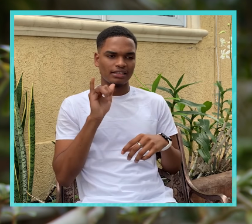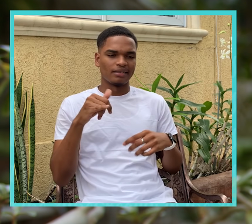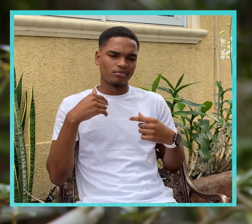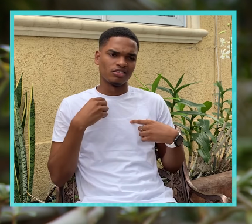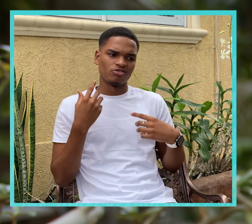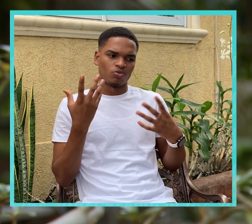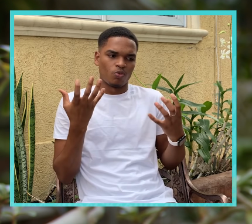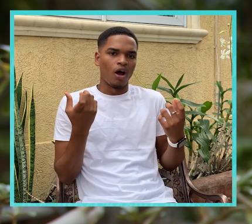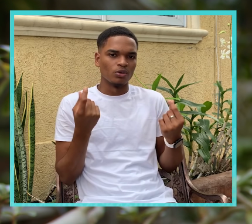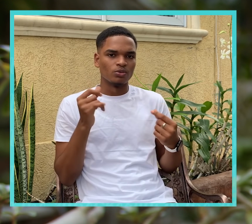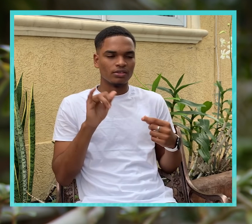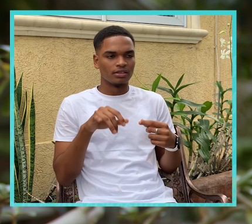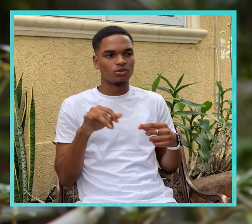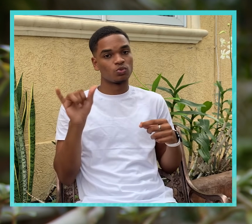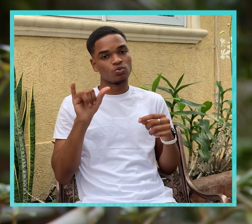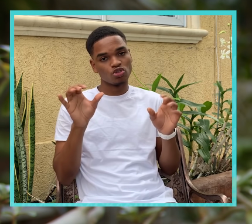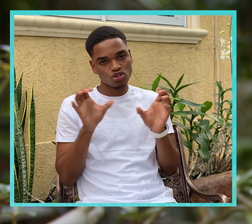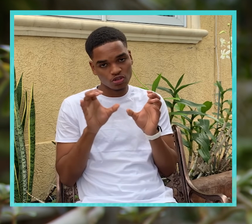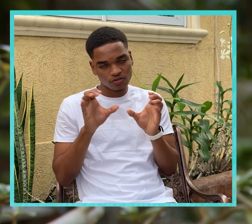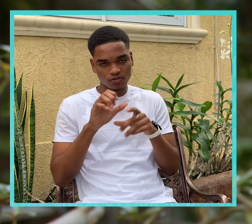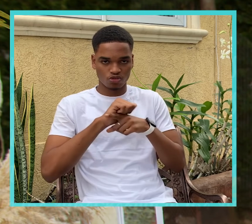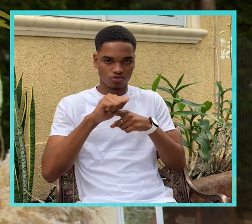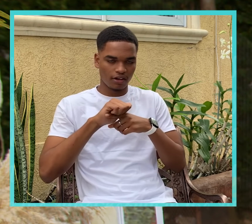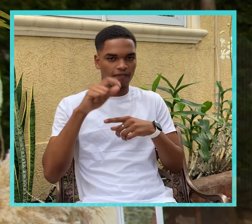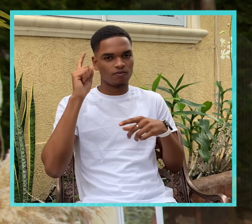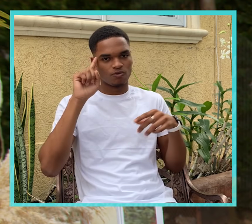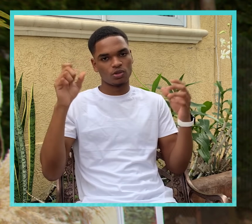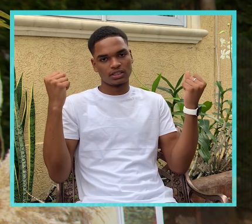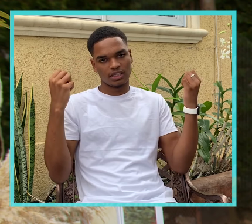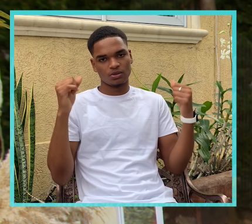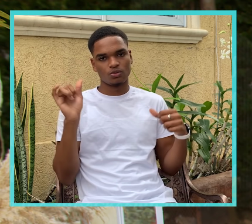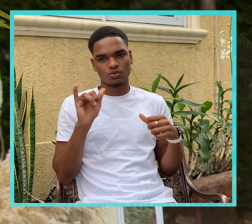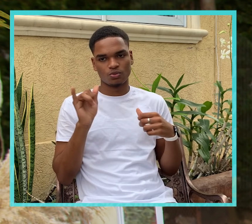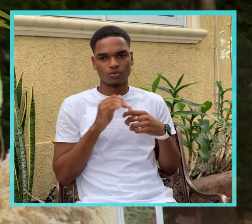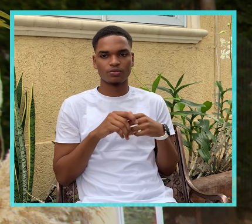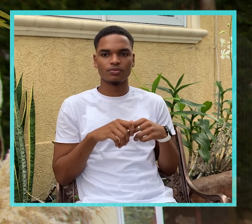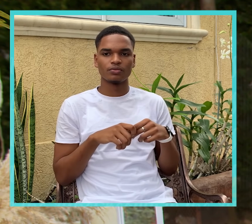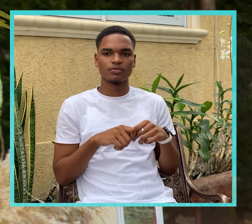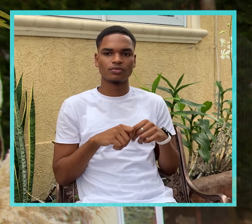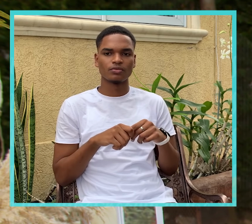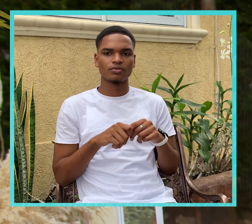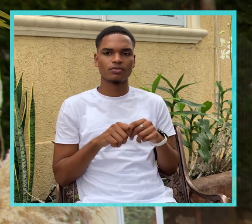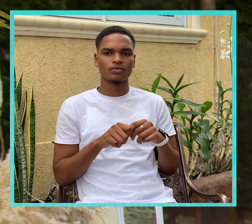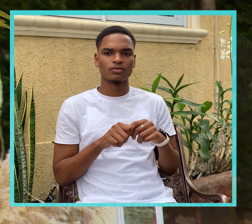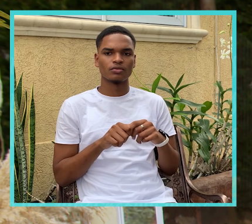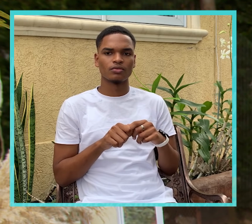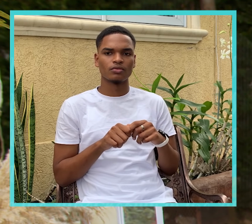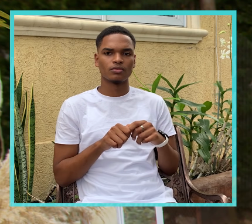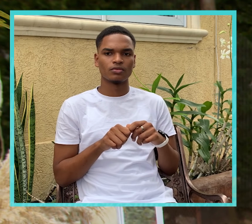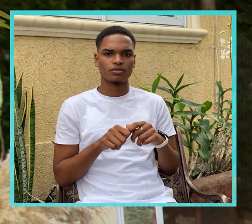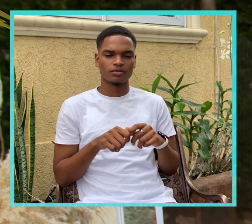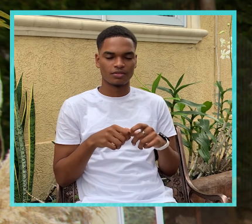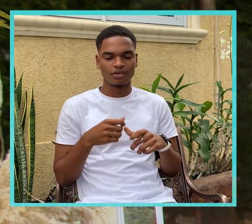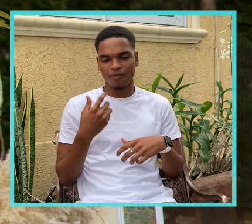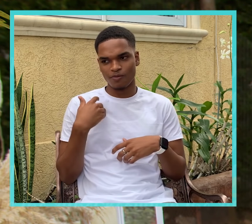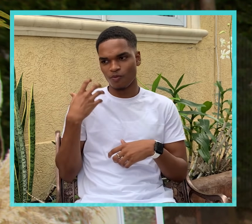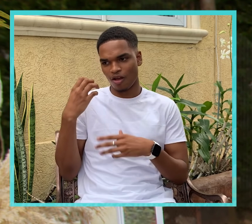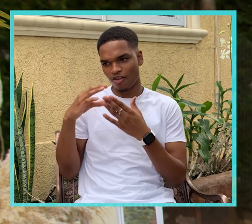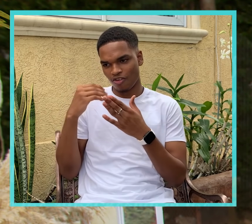along with certification and training for sign language interpreters. want to do that. Oh, wait, wait, wait. I didn't hear the last part. No, no, no. I just want to learn.